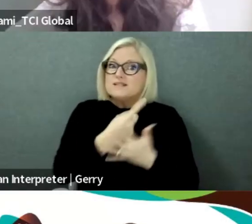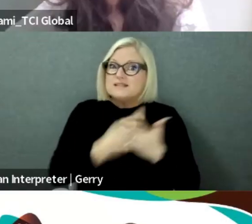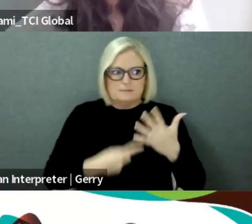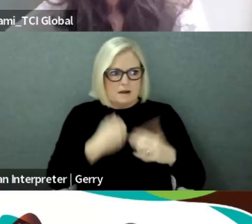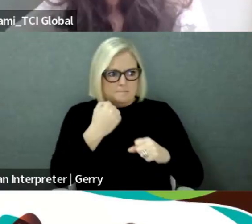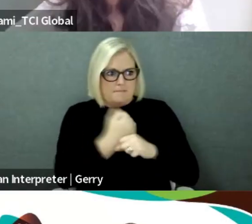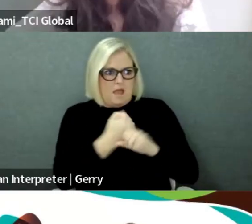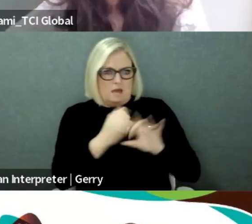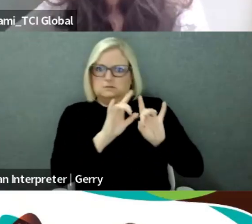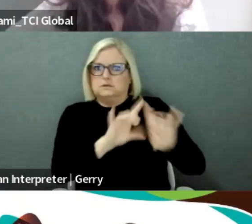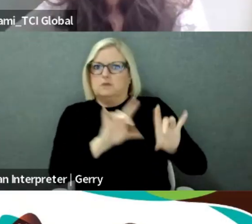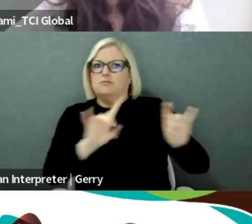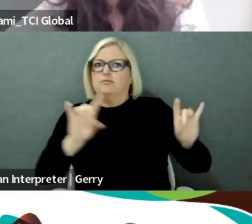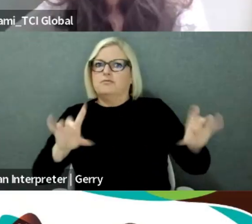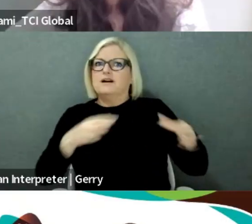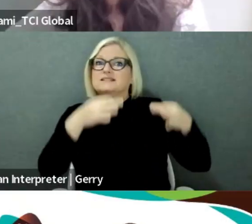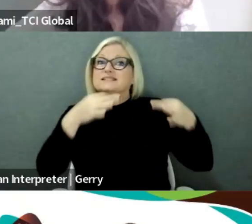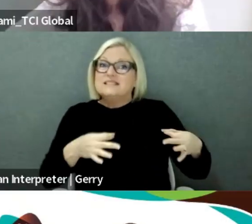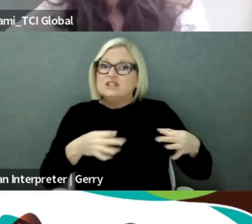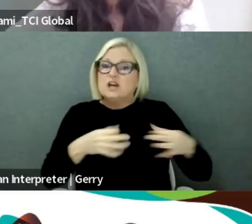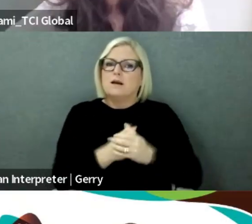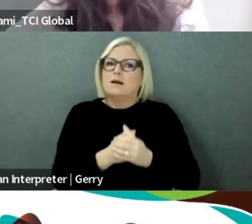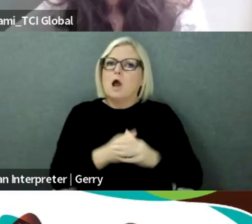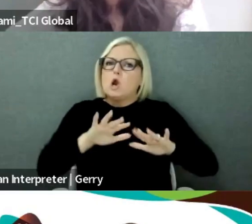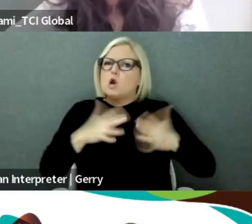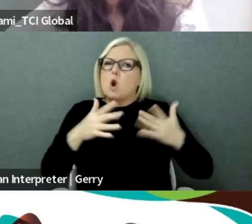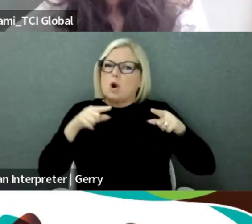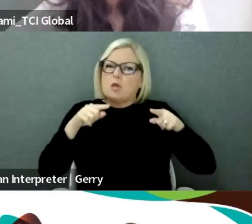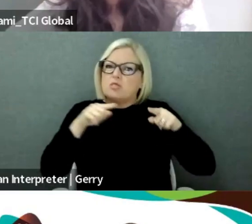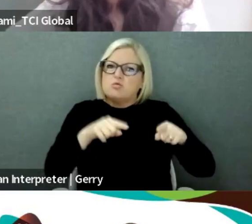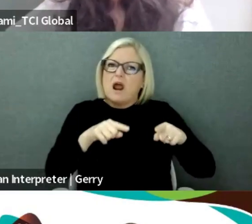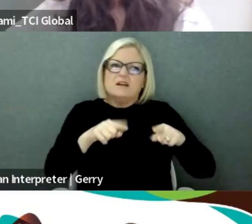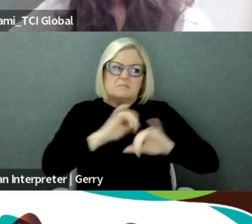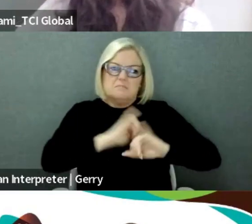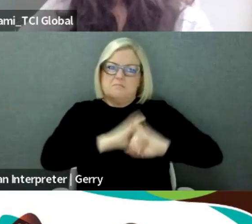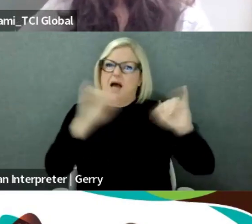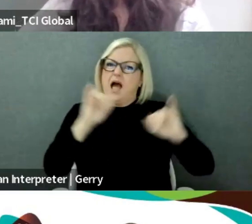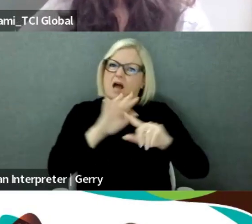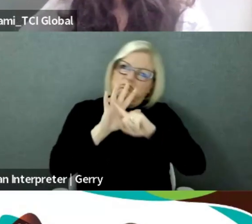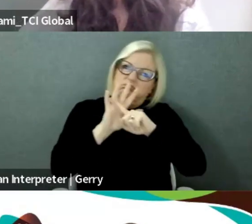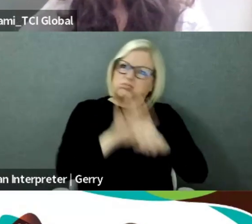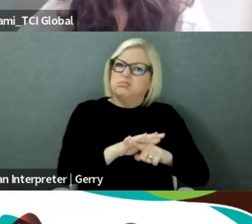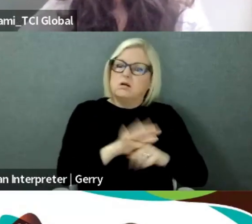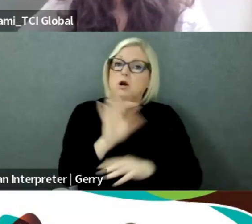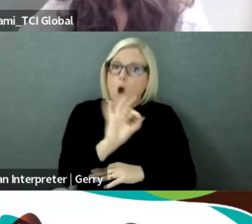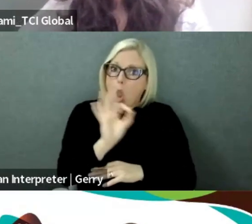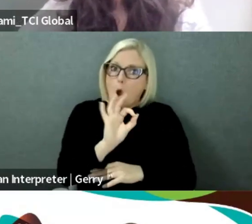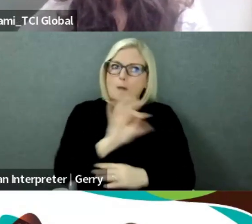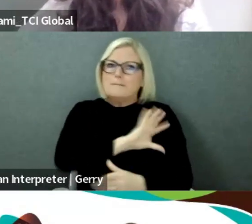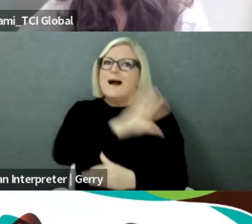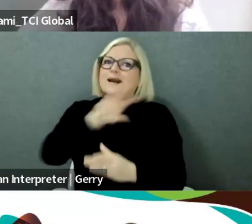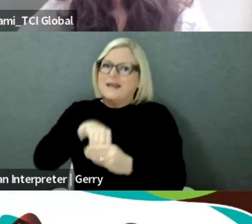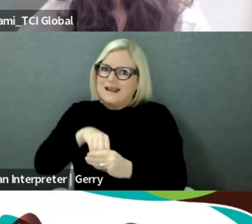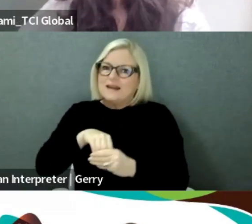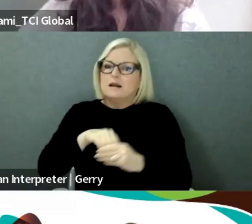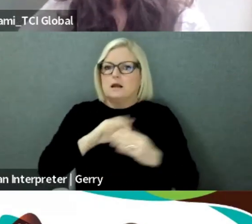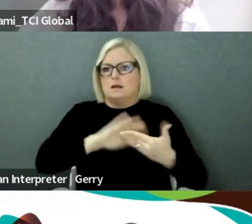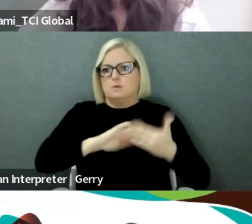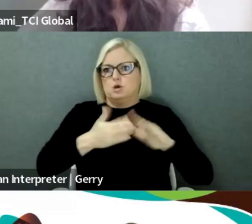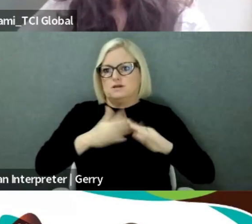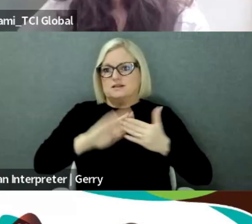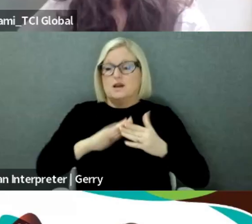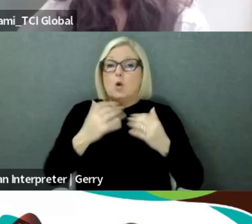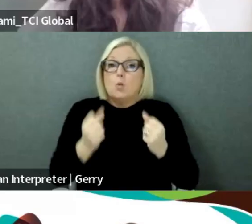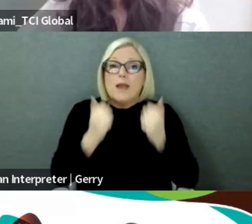threat of inhumane and degrading treatment, and live as equal members of their communities. We have the